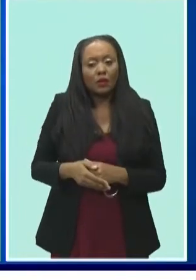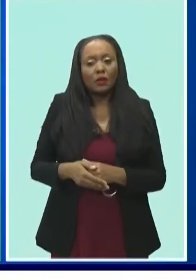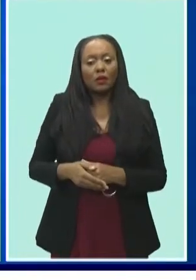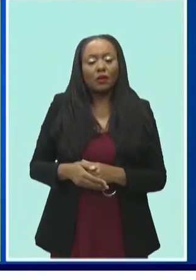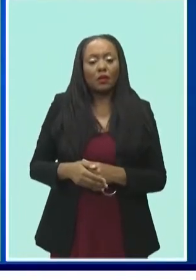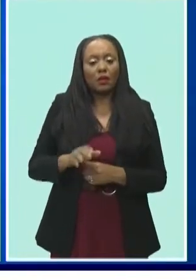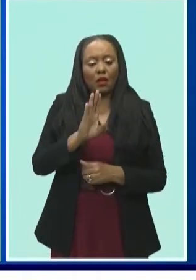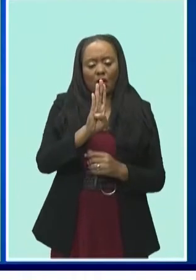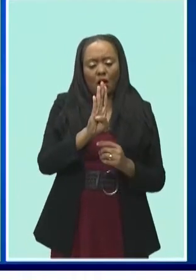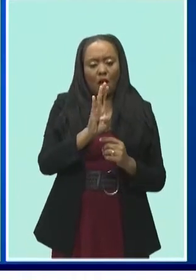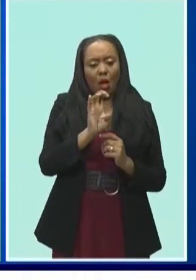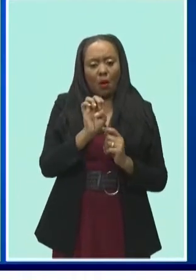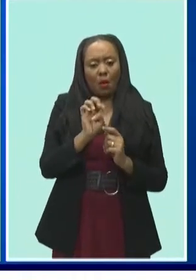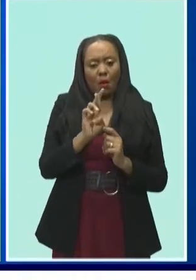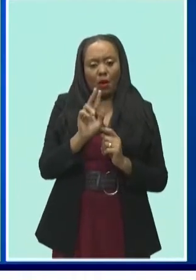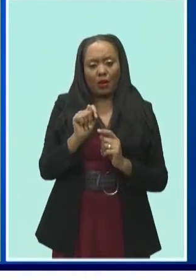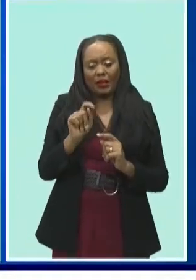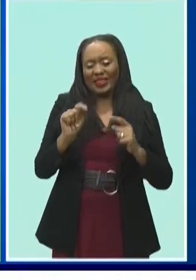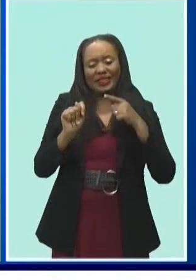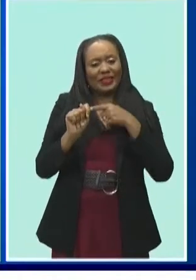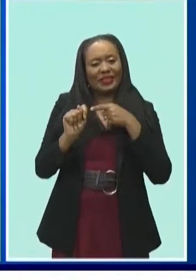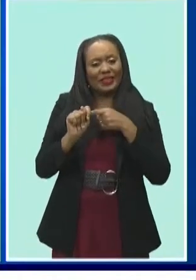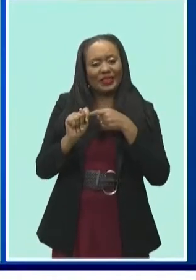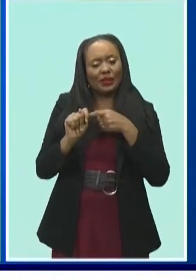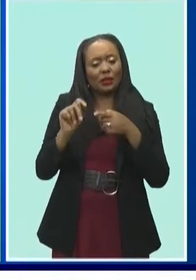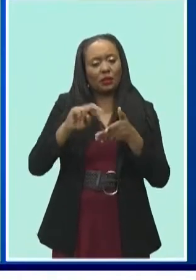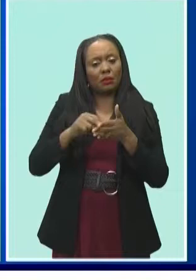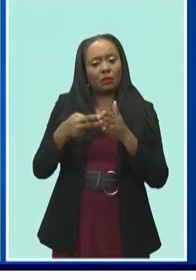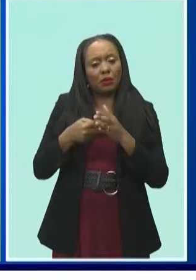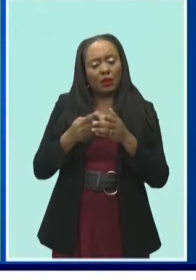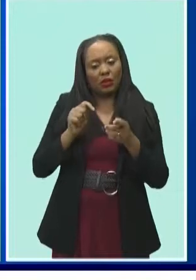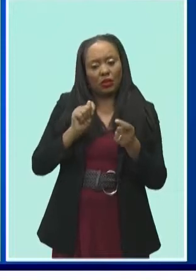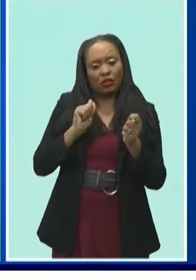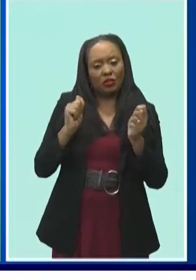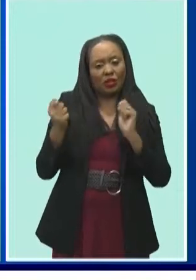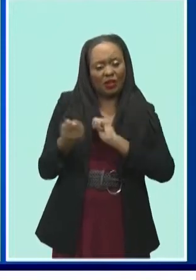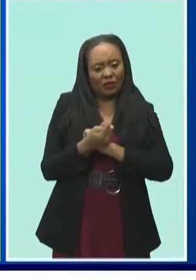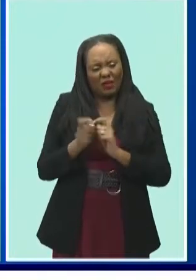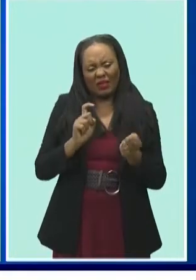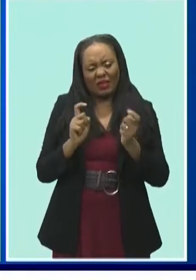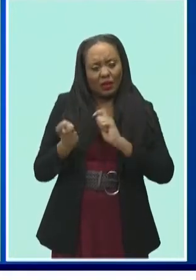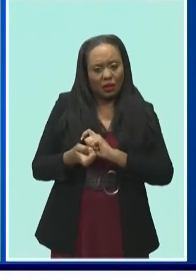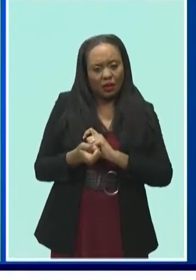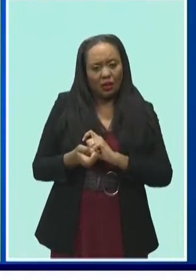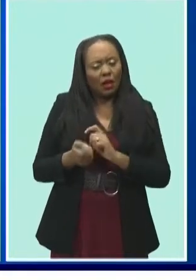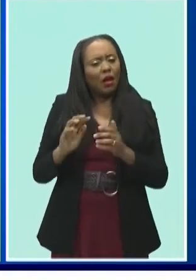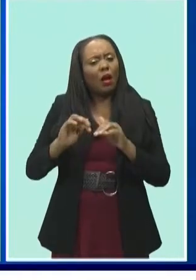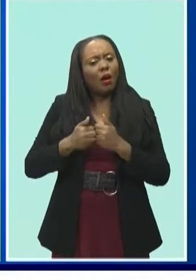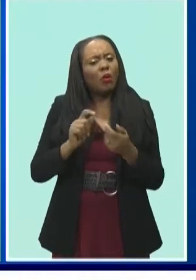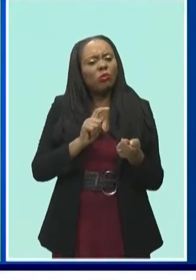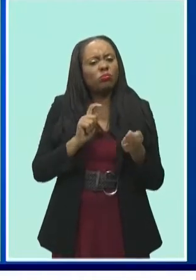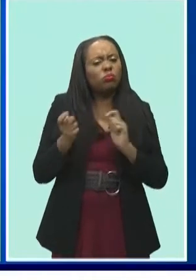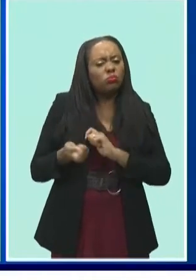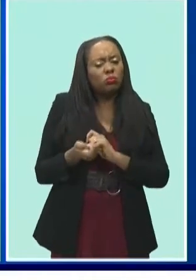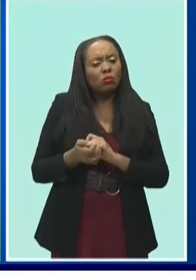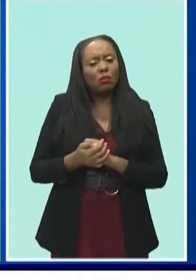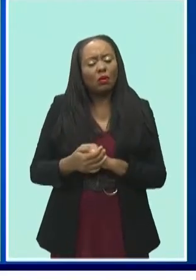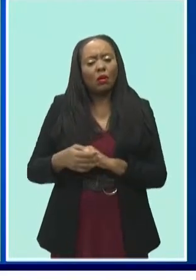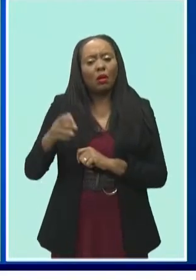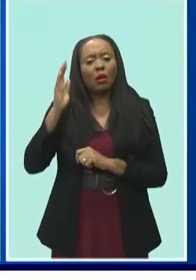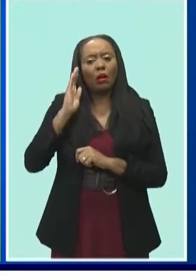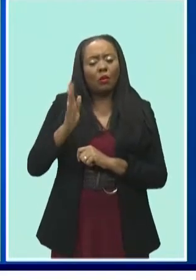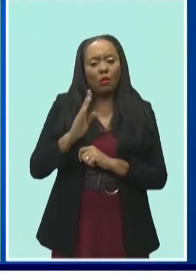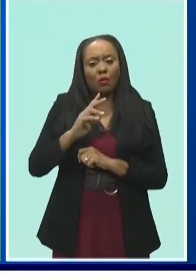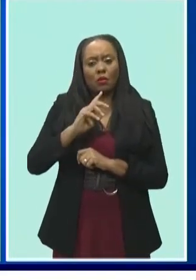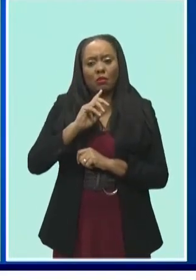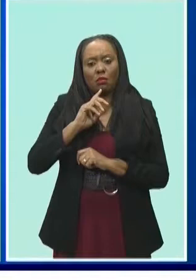there for transformation, and how do we transform the Barbados economy? It's going to be an issue not just for the public sector and for government, it's going to be an issue for the